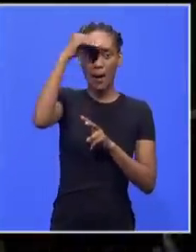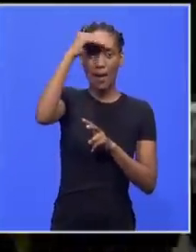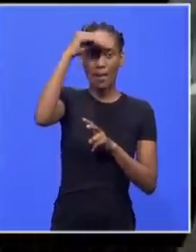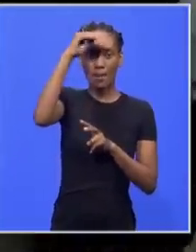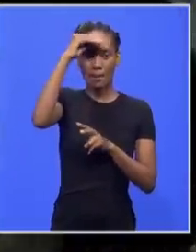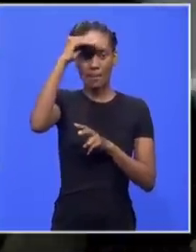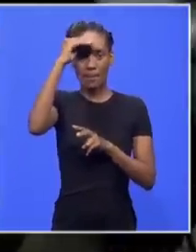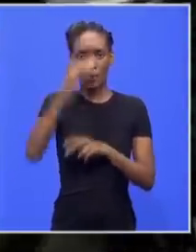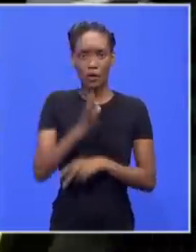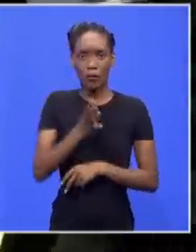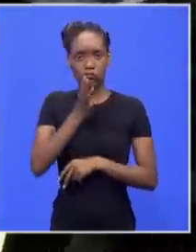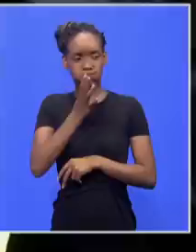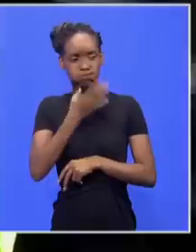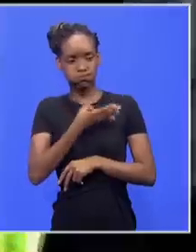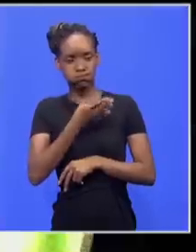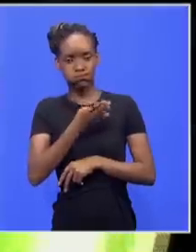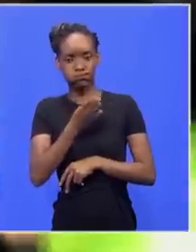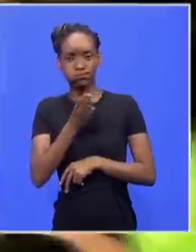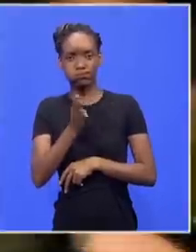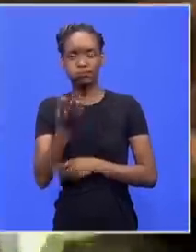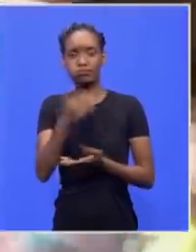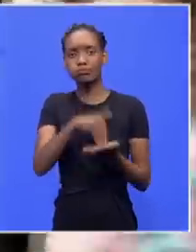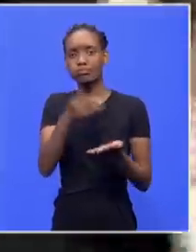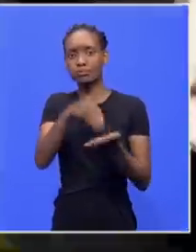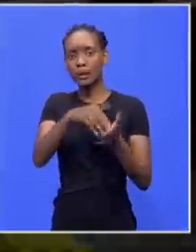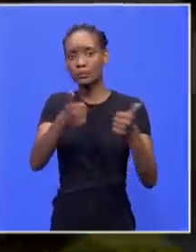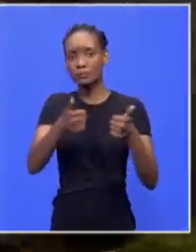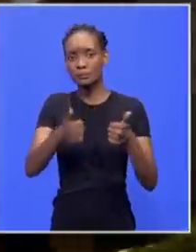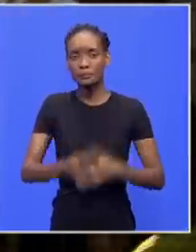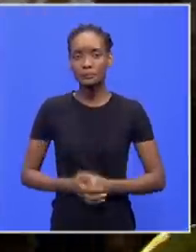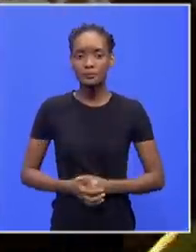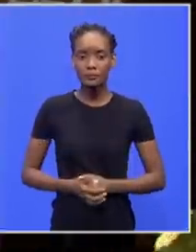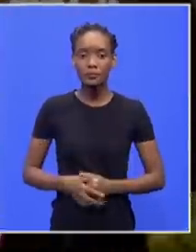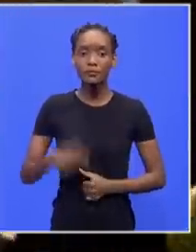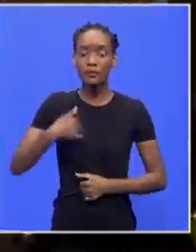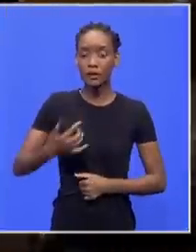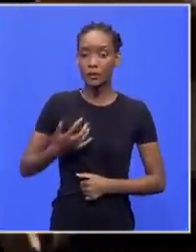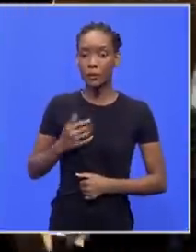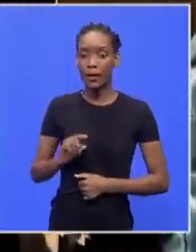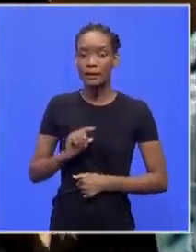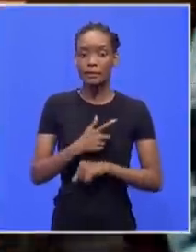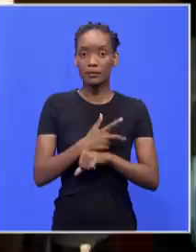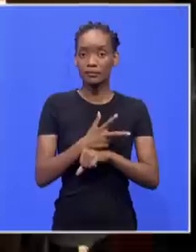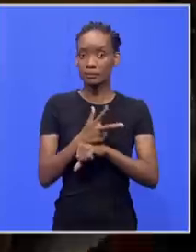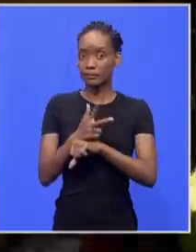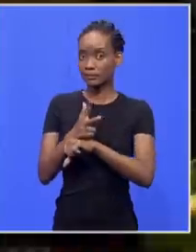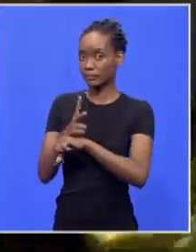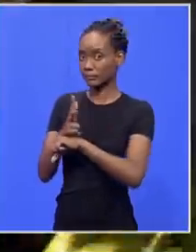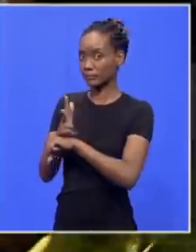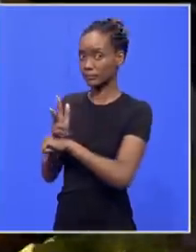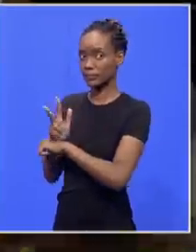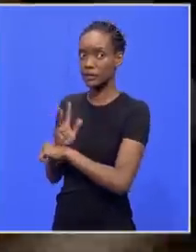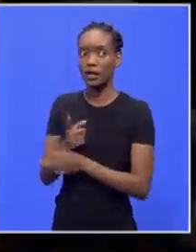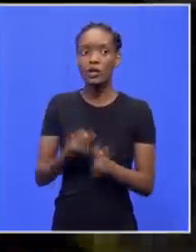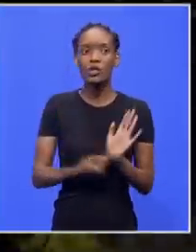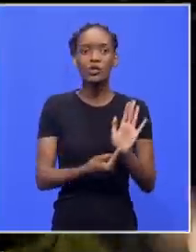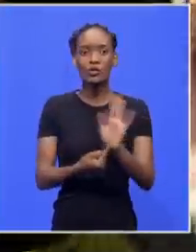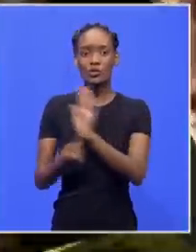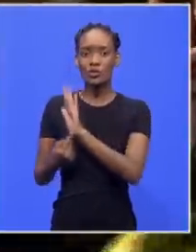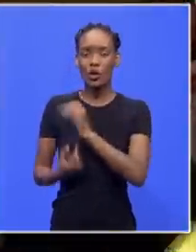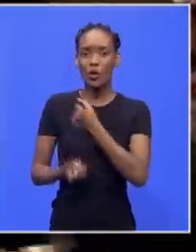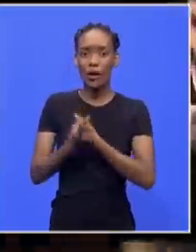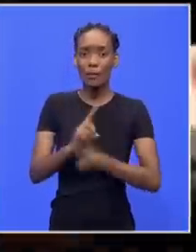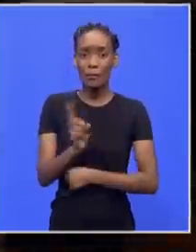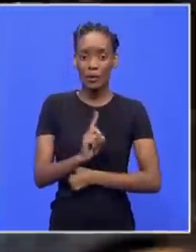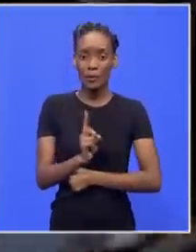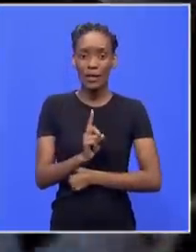contingent that has arrived here. And I really just want to walk around to show you what is happening here. It's a